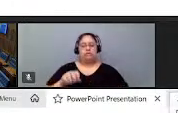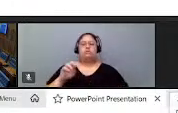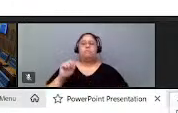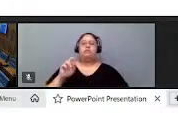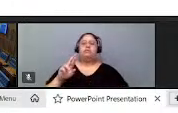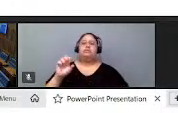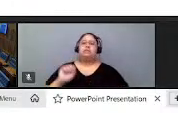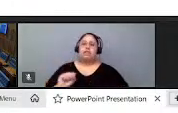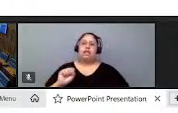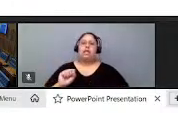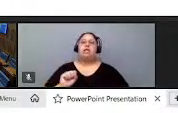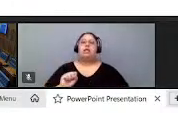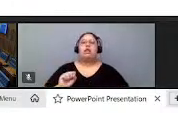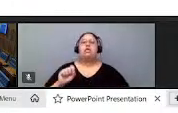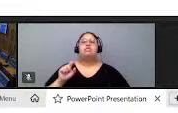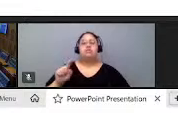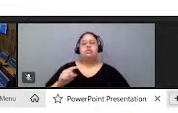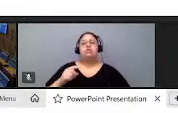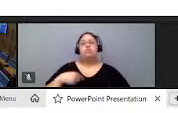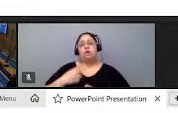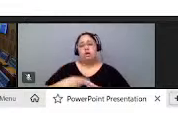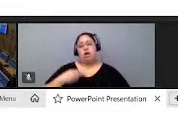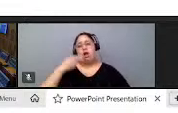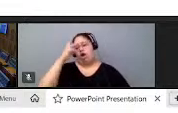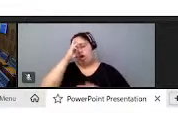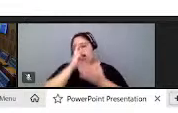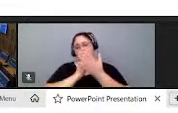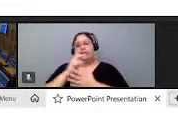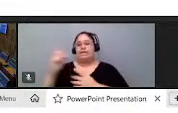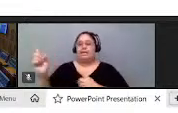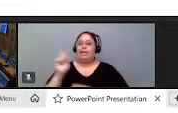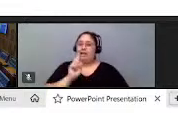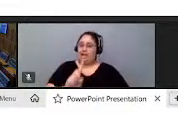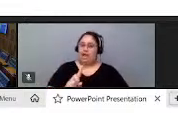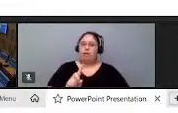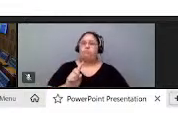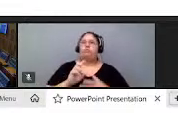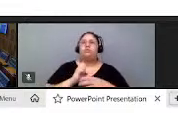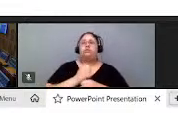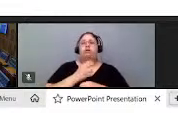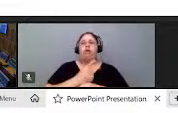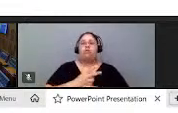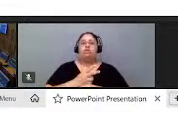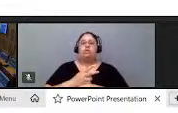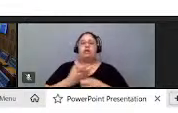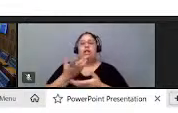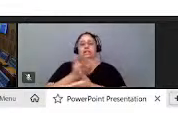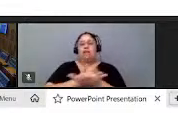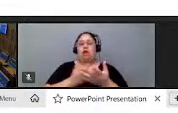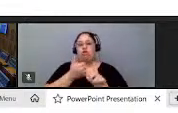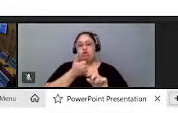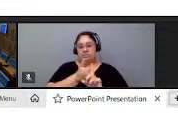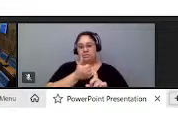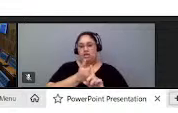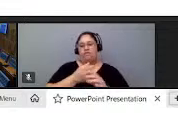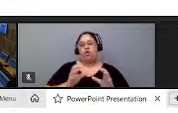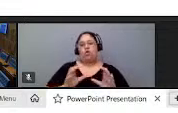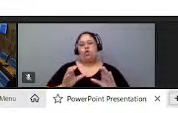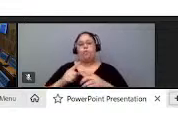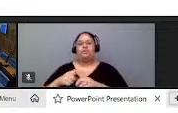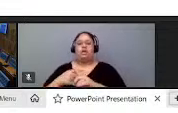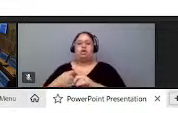the stakeholder dialogue himself as well as acting a group chief executive uh Miss Michelle